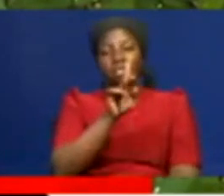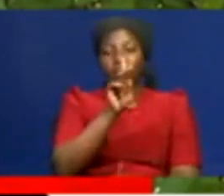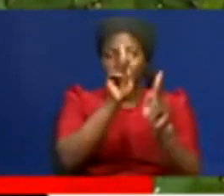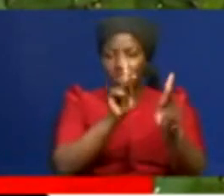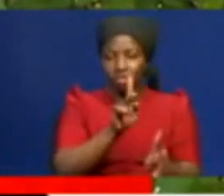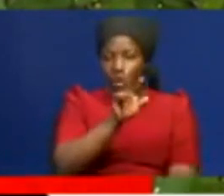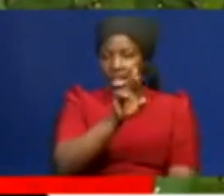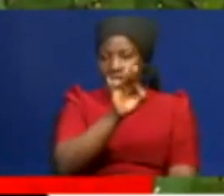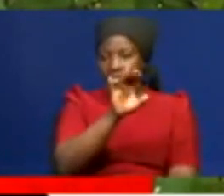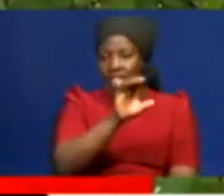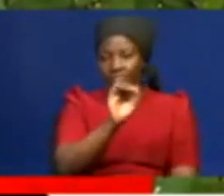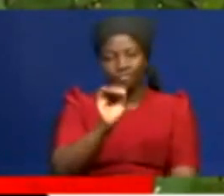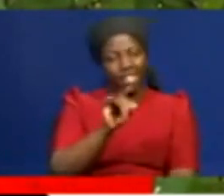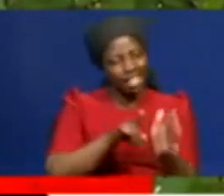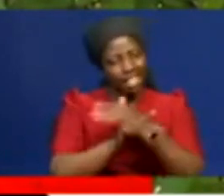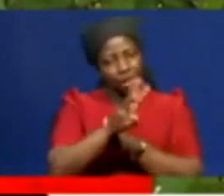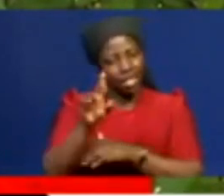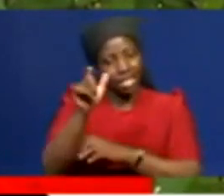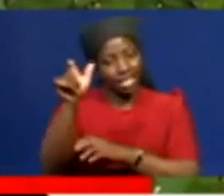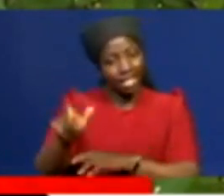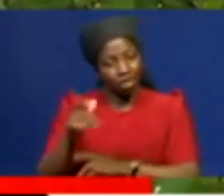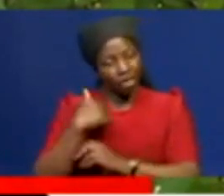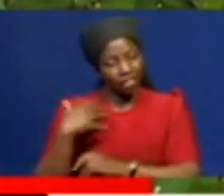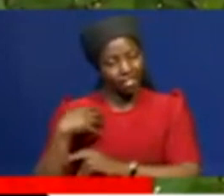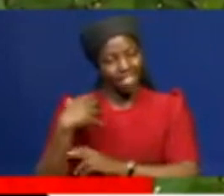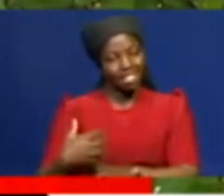this western region. We have a rich history. Sure. These other clubs that are coming,